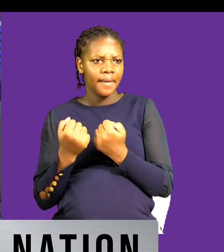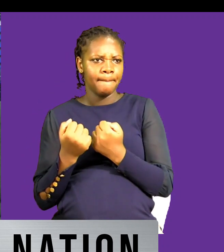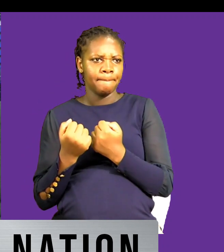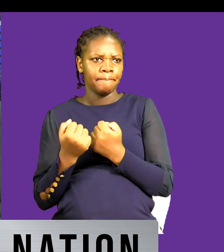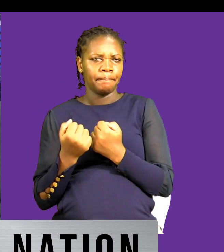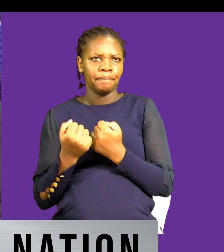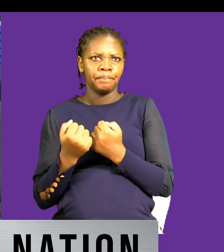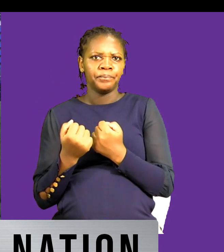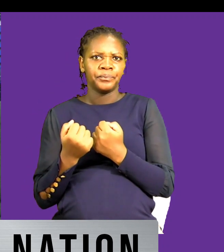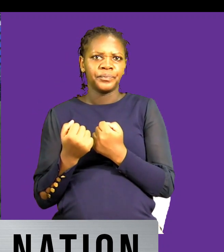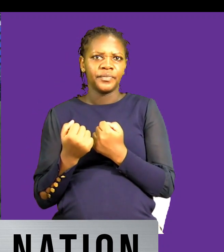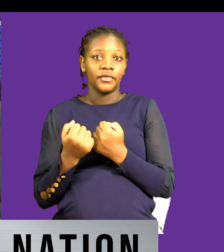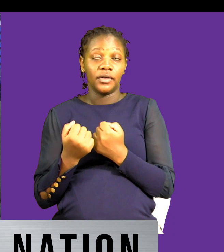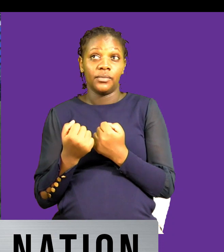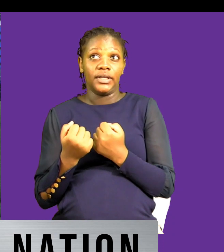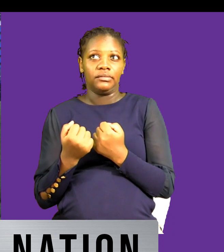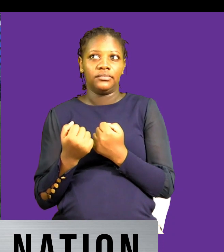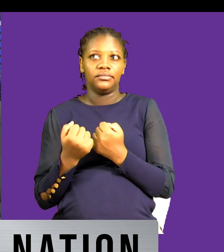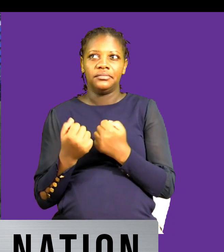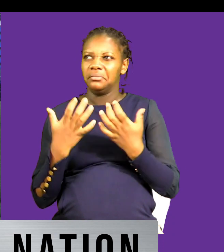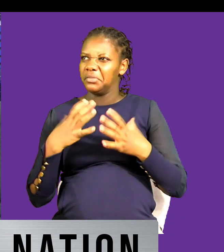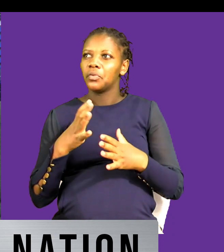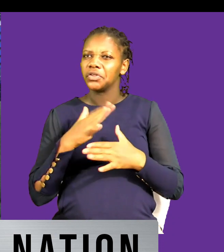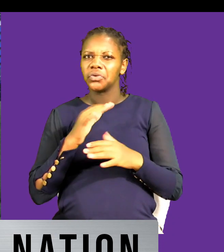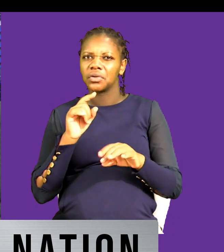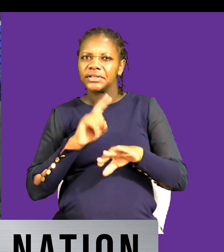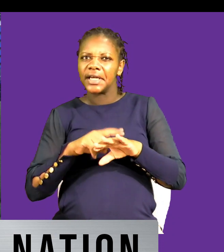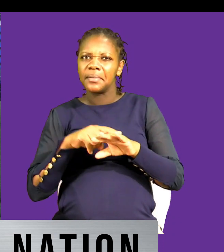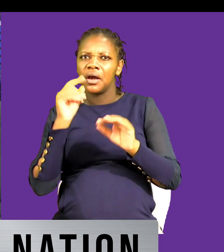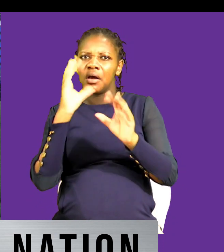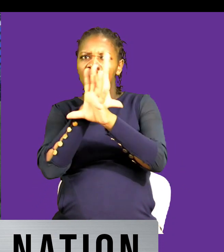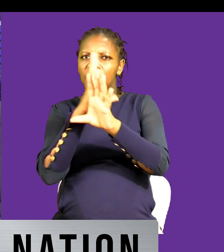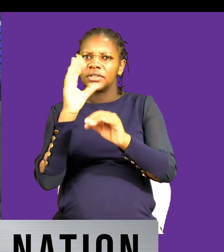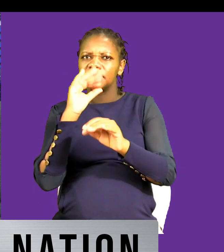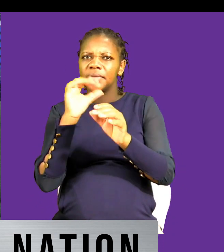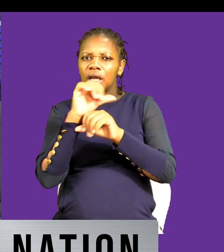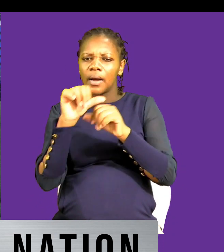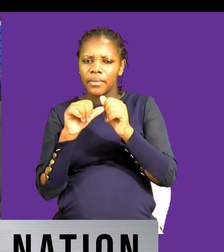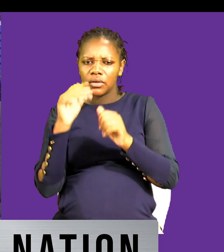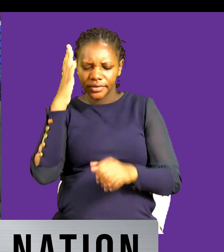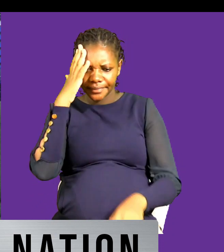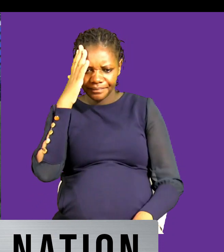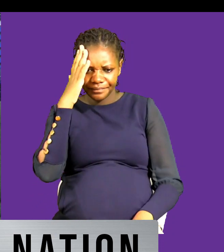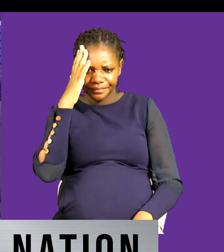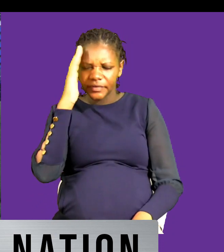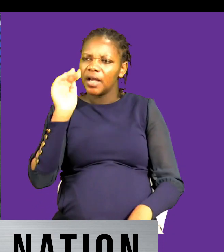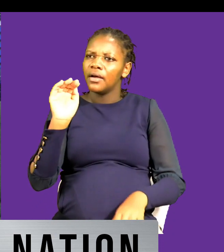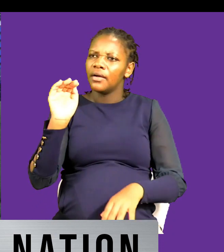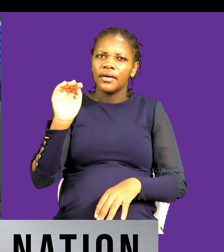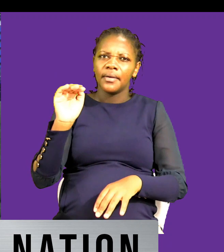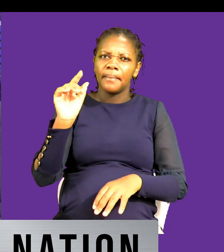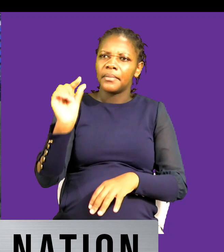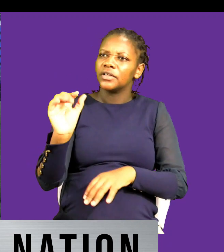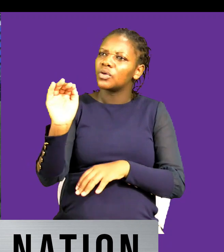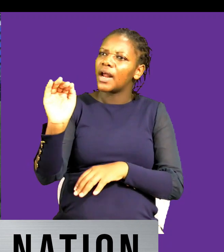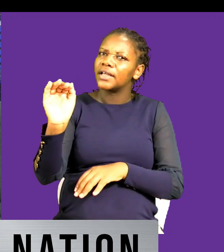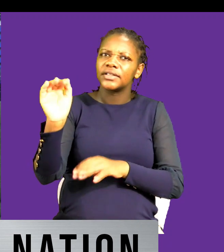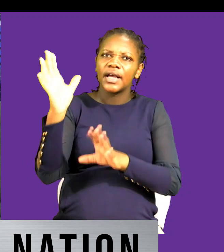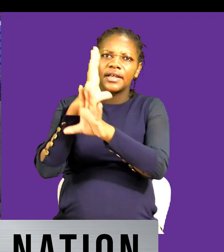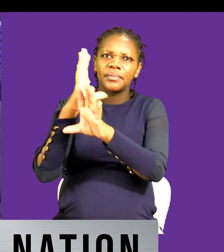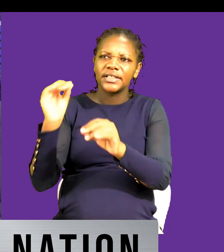well, is it shocking anymore? When he spoke about, a question was put to him, how long is this going to